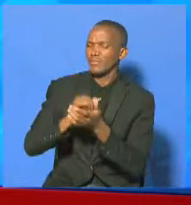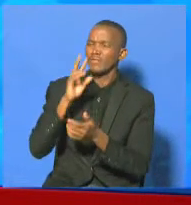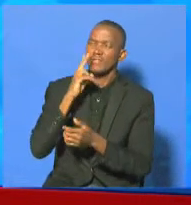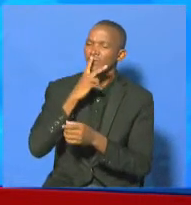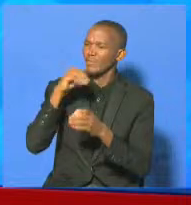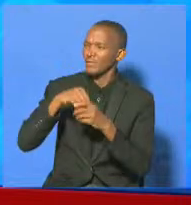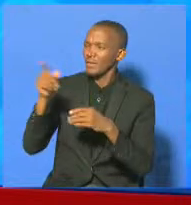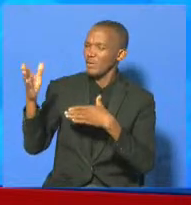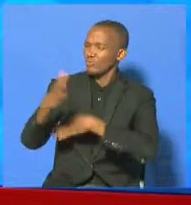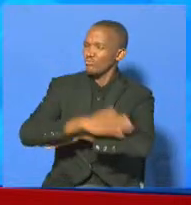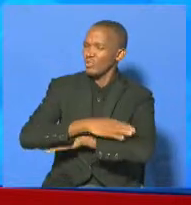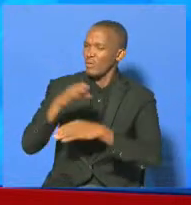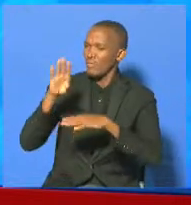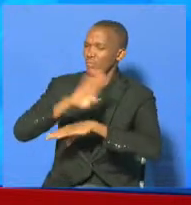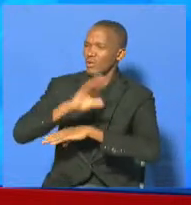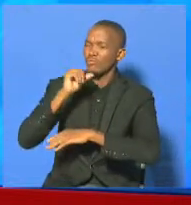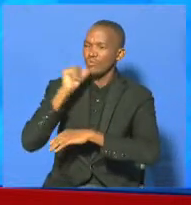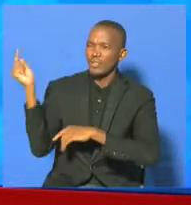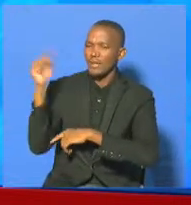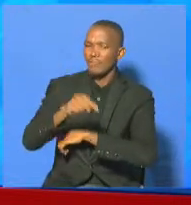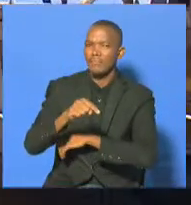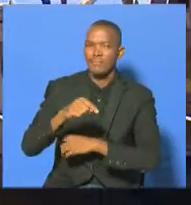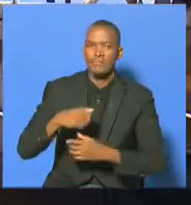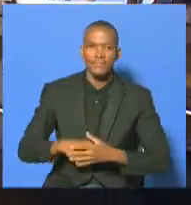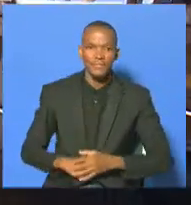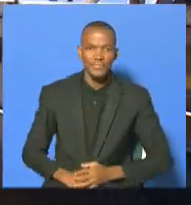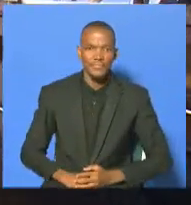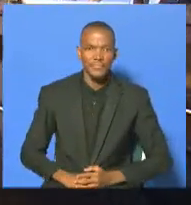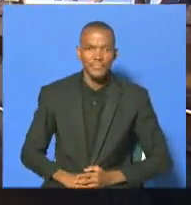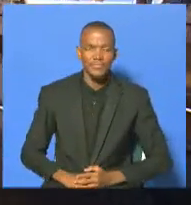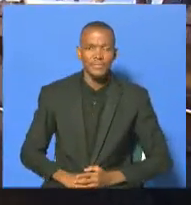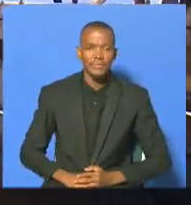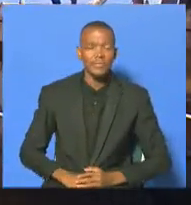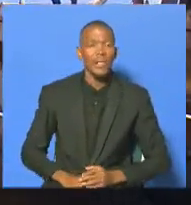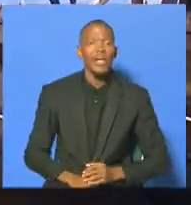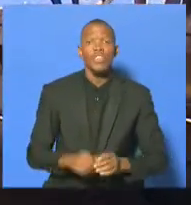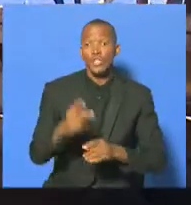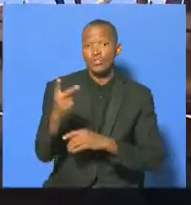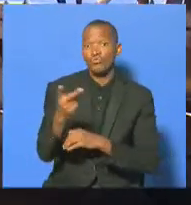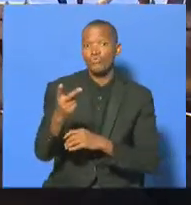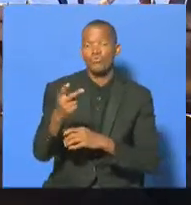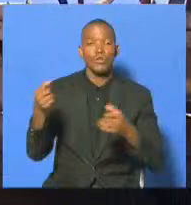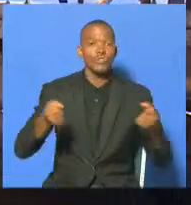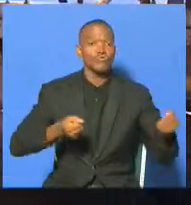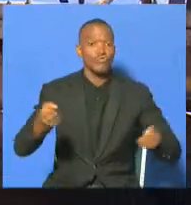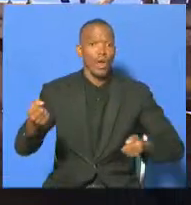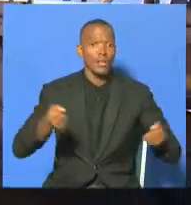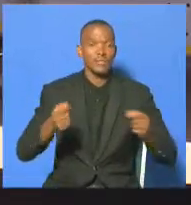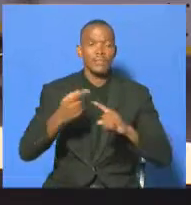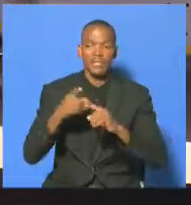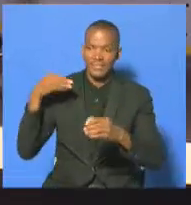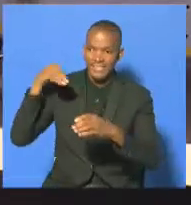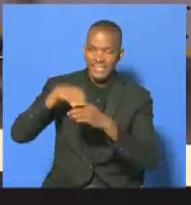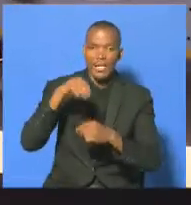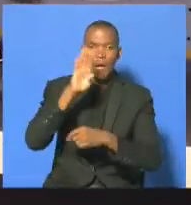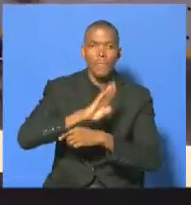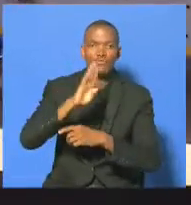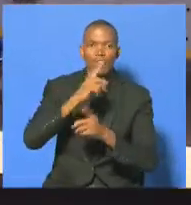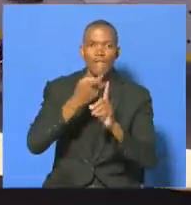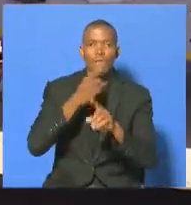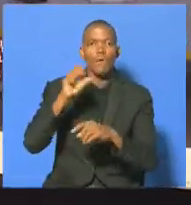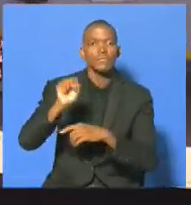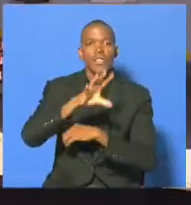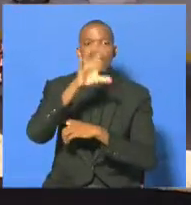BTV crime reporter Ngukile Tamage continues. These trucks were just arriving into Botswana from South